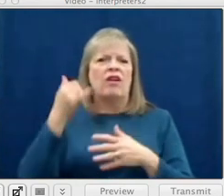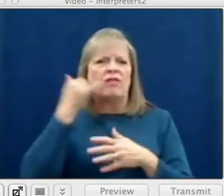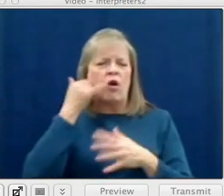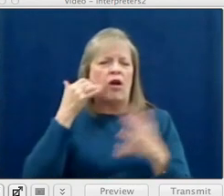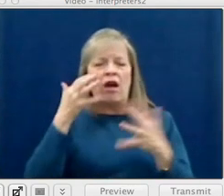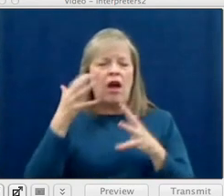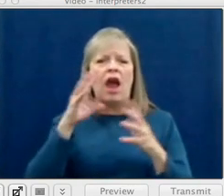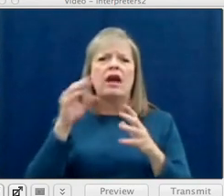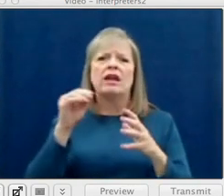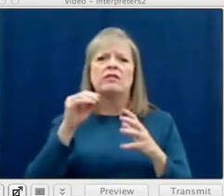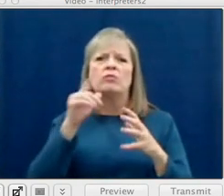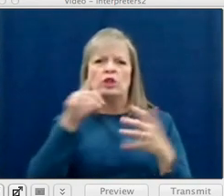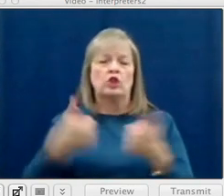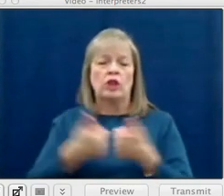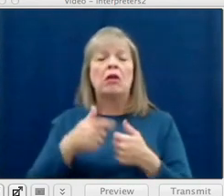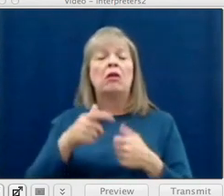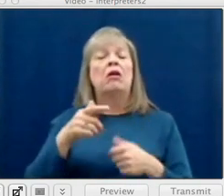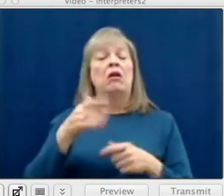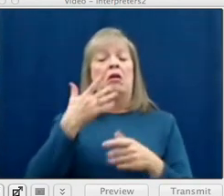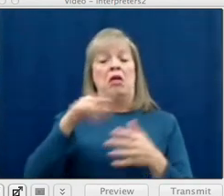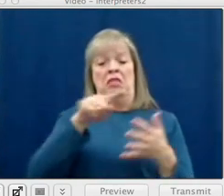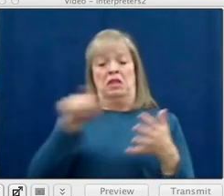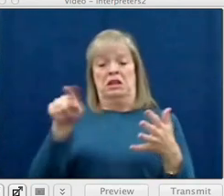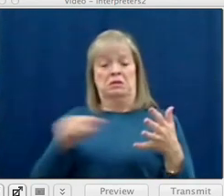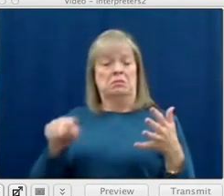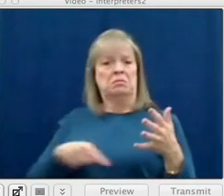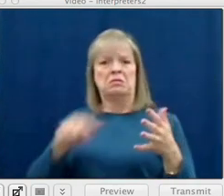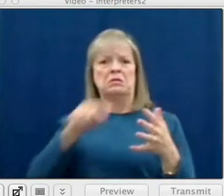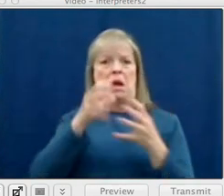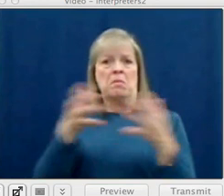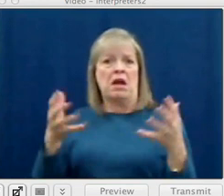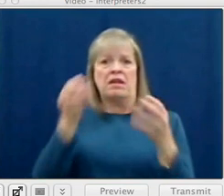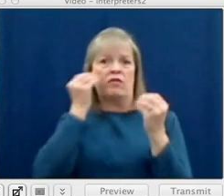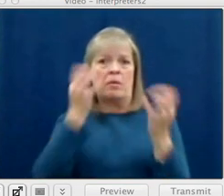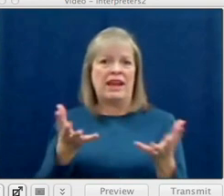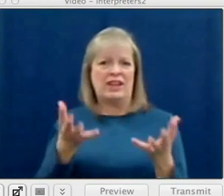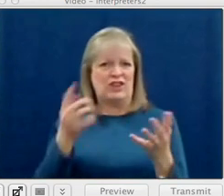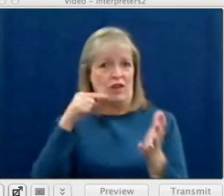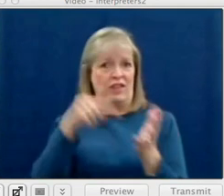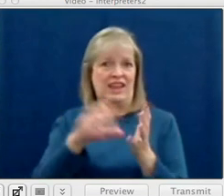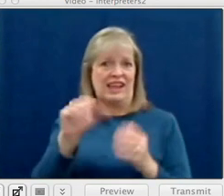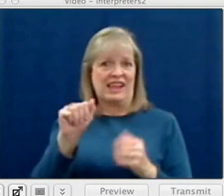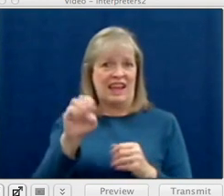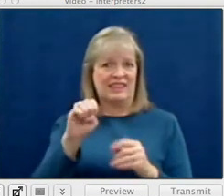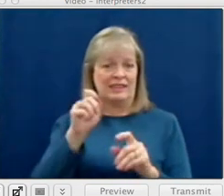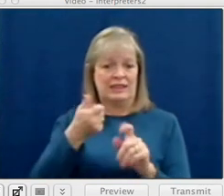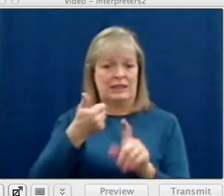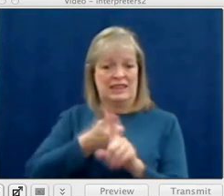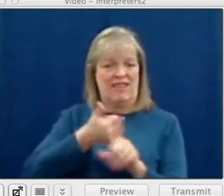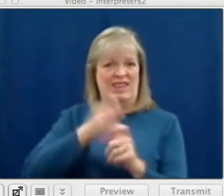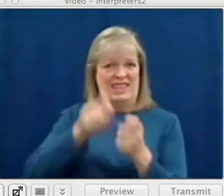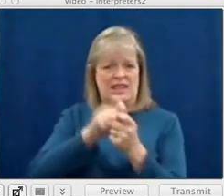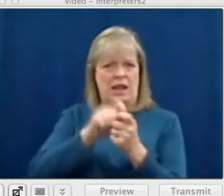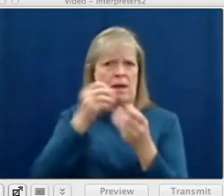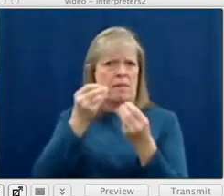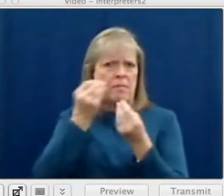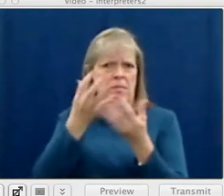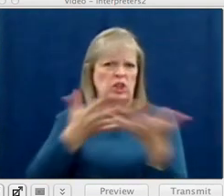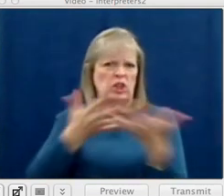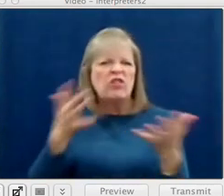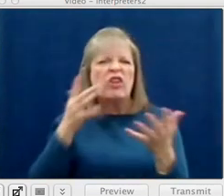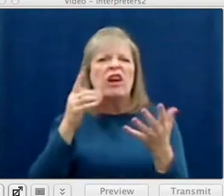black out much of this case because there's not much information really about the case. As you can